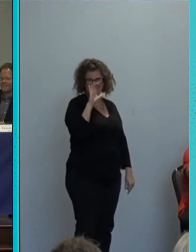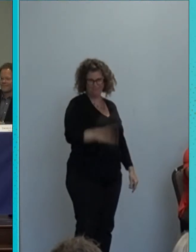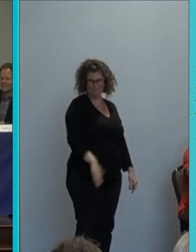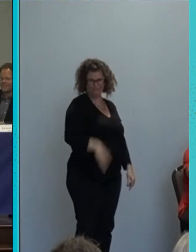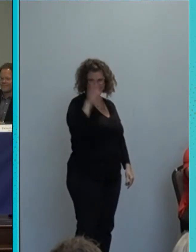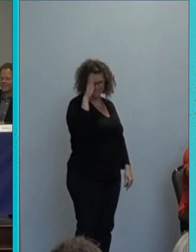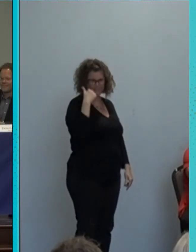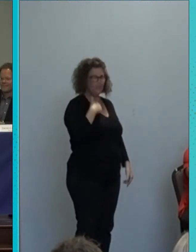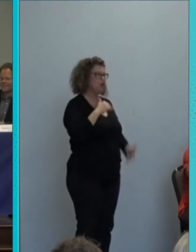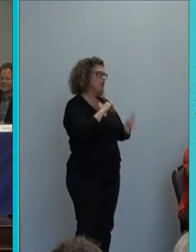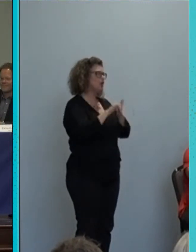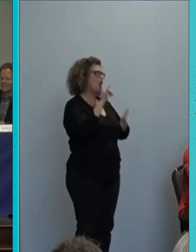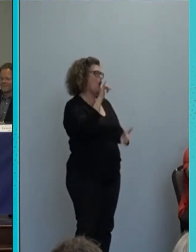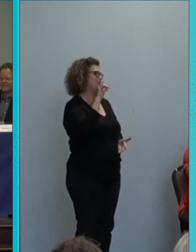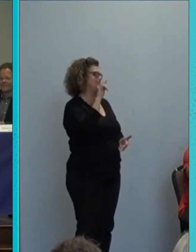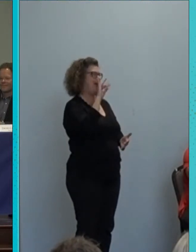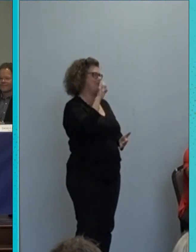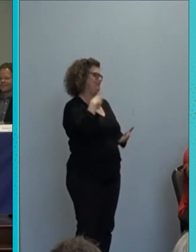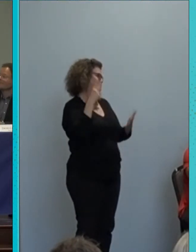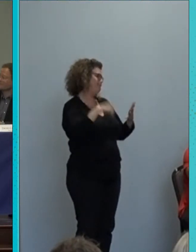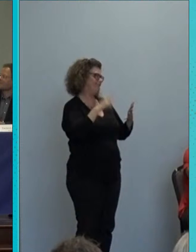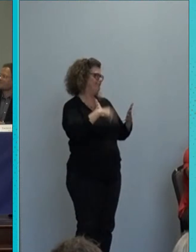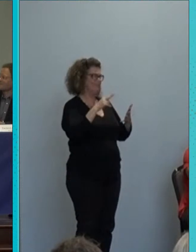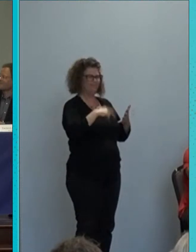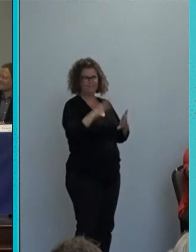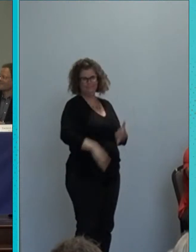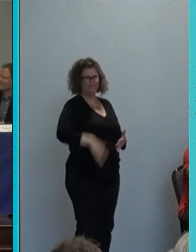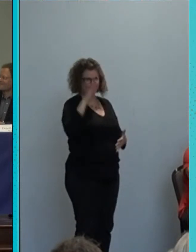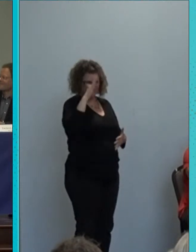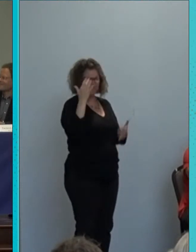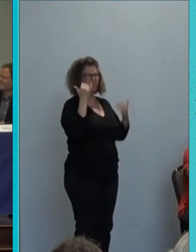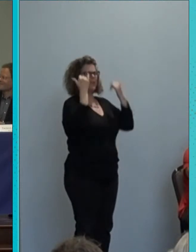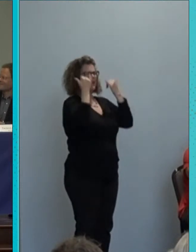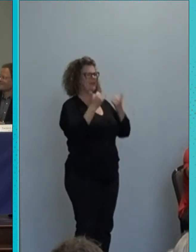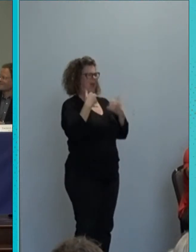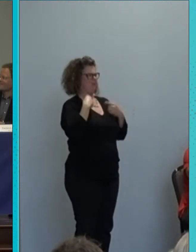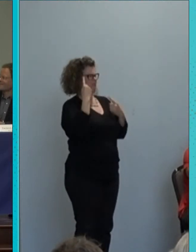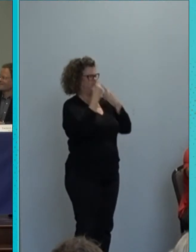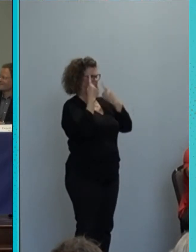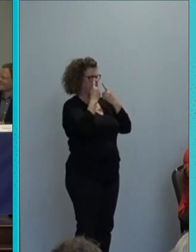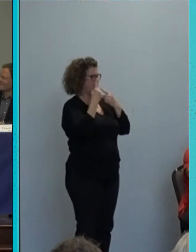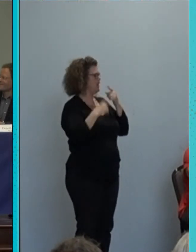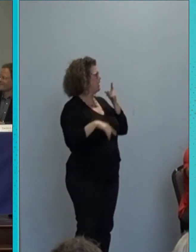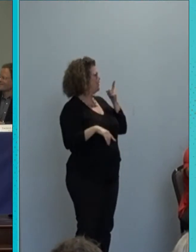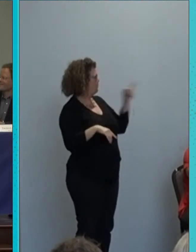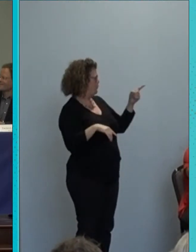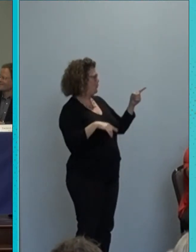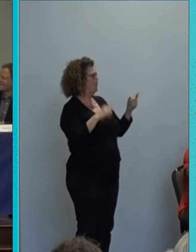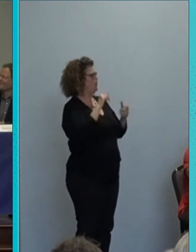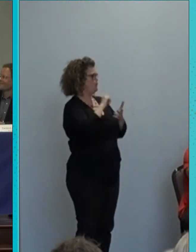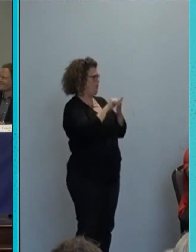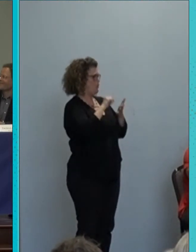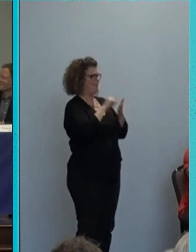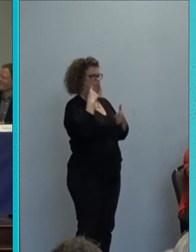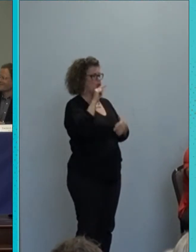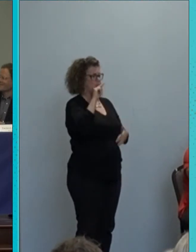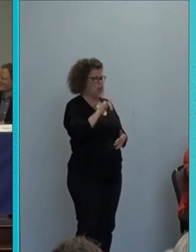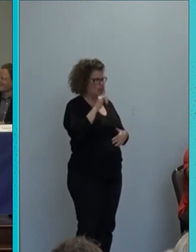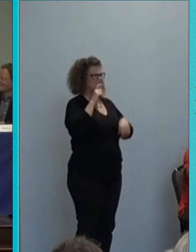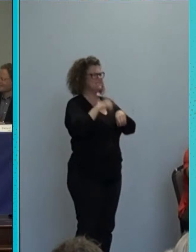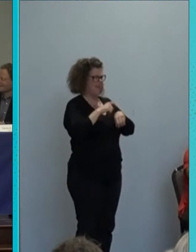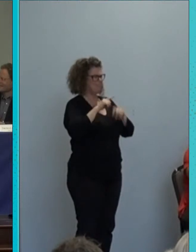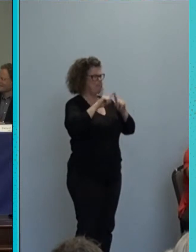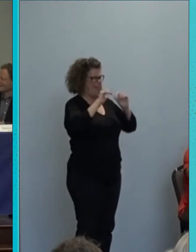first question, I'm from New York City. I grew up in New York. And so I've read the New York Times a lot, and I was